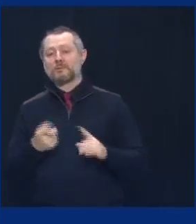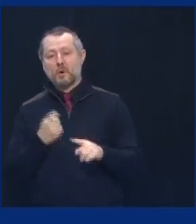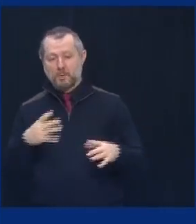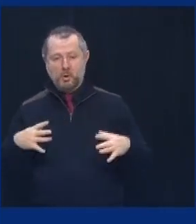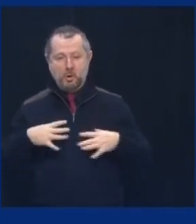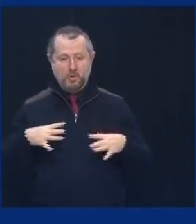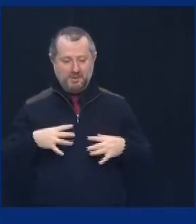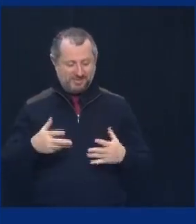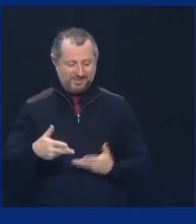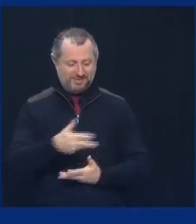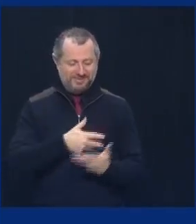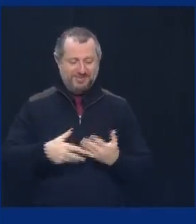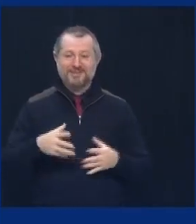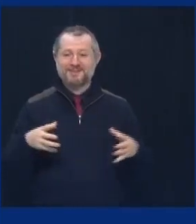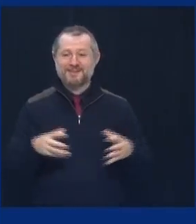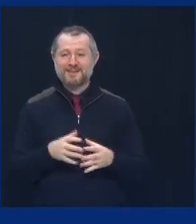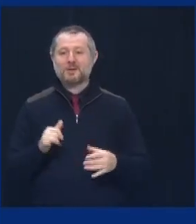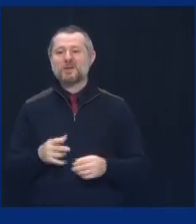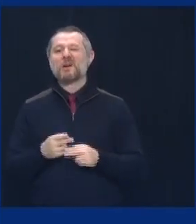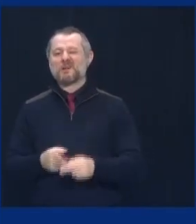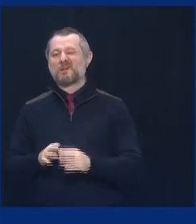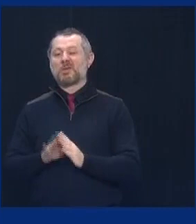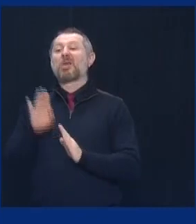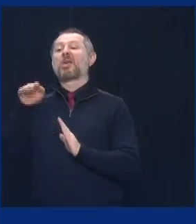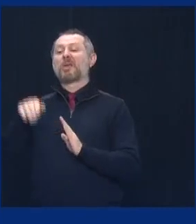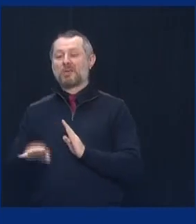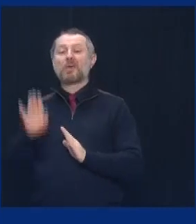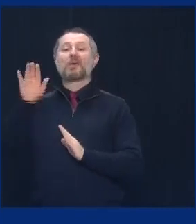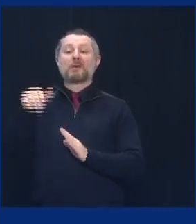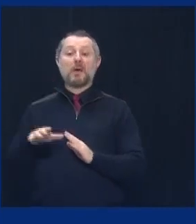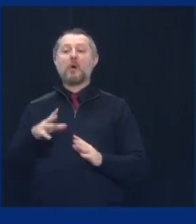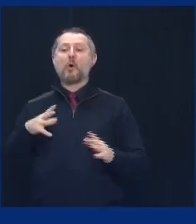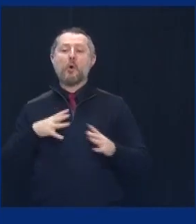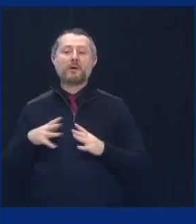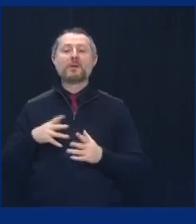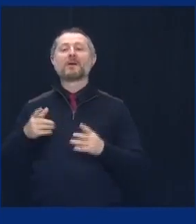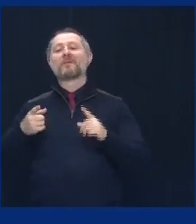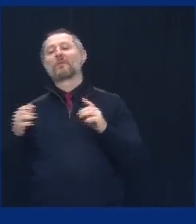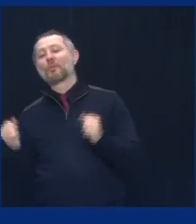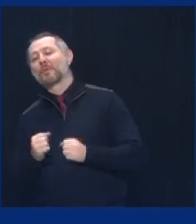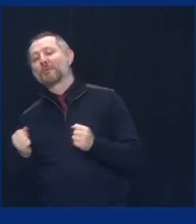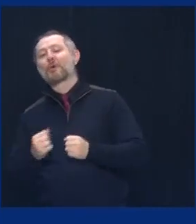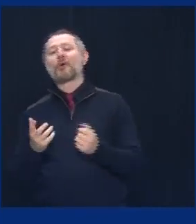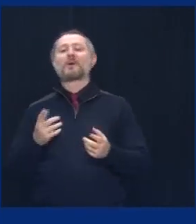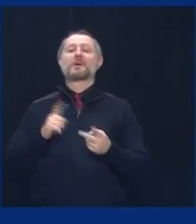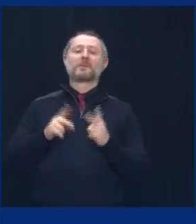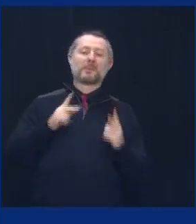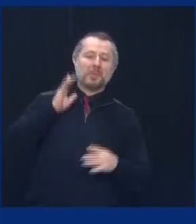say surge on surge, holiday season plus winter plus COVID fatigue.